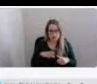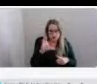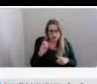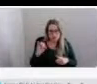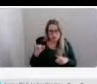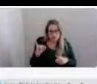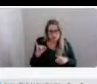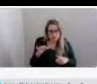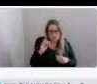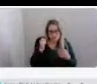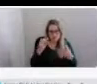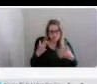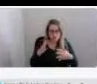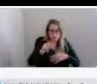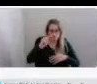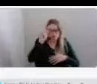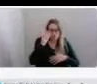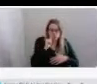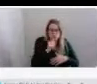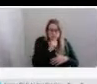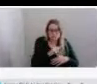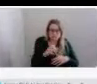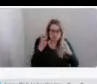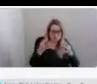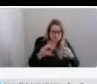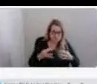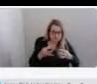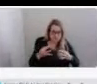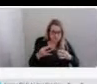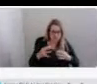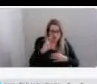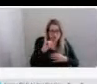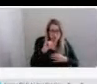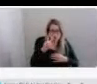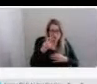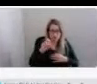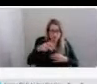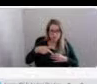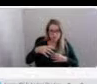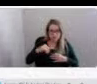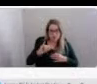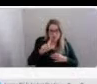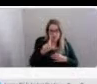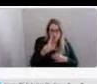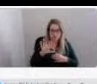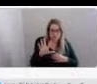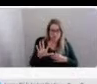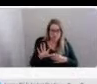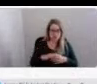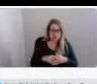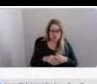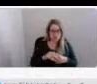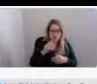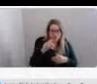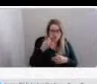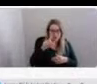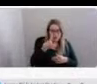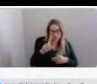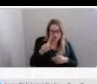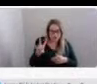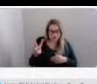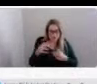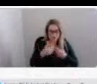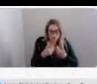arizona choosing instead to keep an intact yavapai county for ld5 conversely map ld7 breaks up